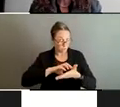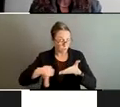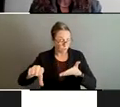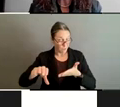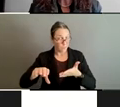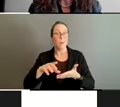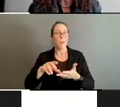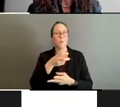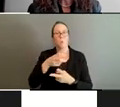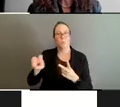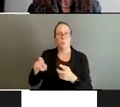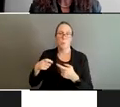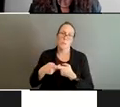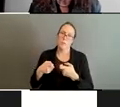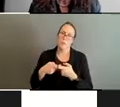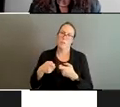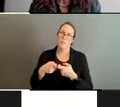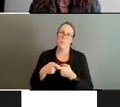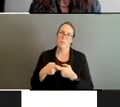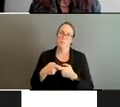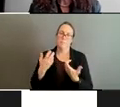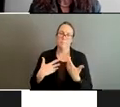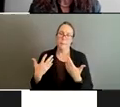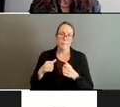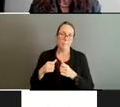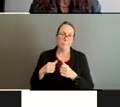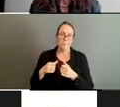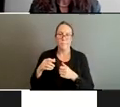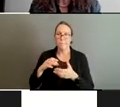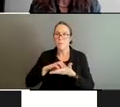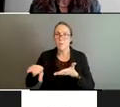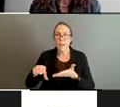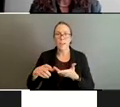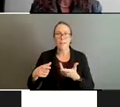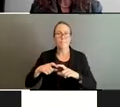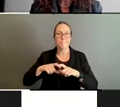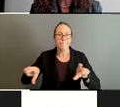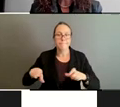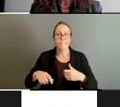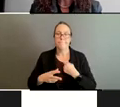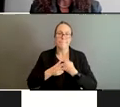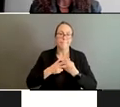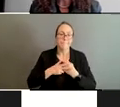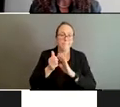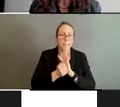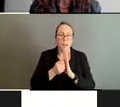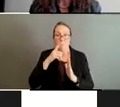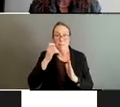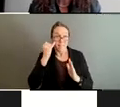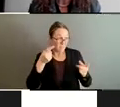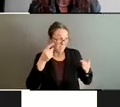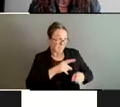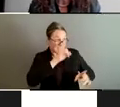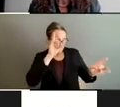consider switching them to electronic payments or to a checking or savings account so that you don't have any disruptions during a disaster.